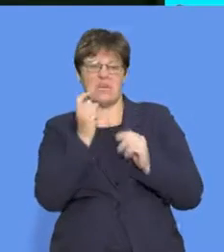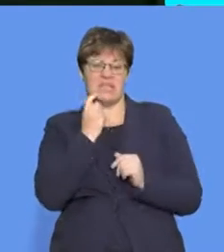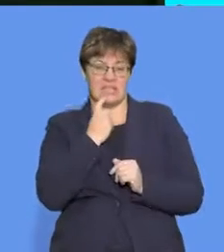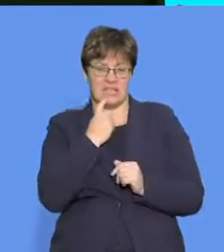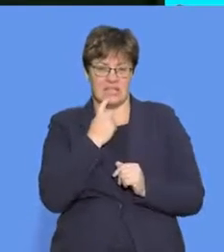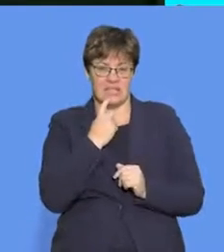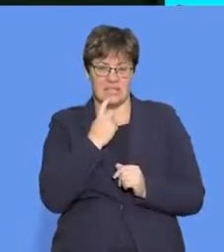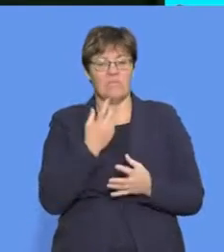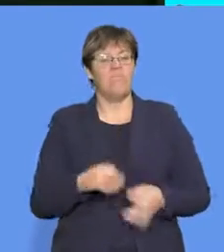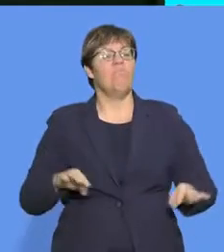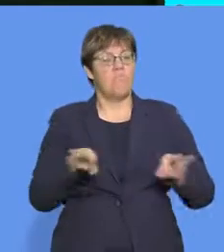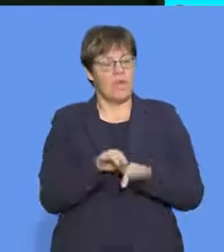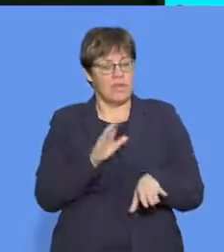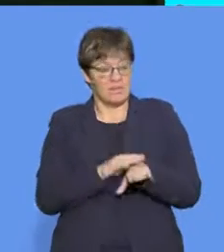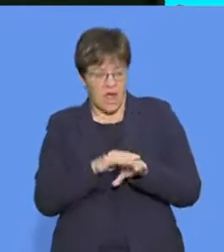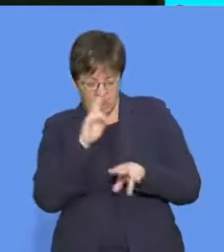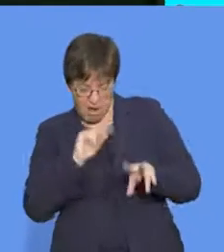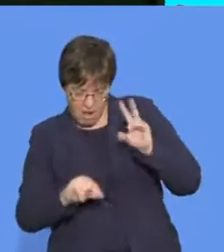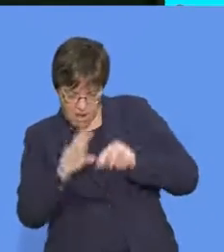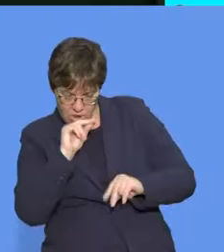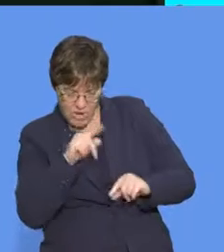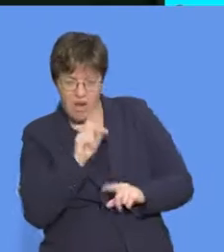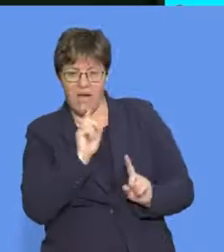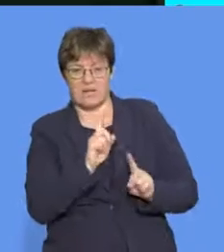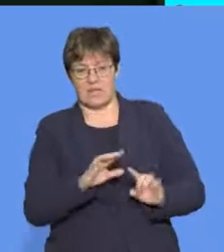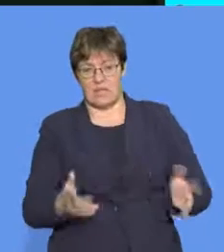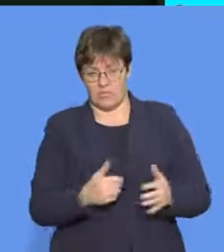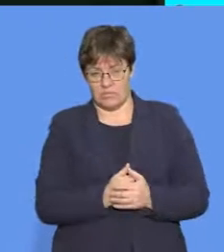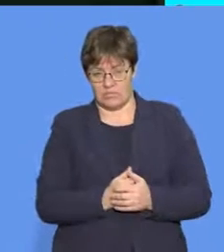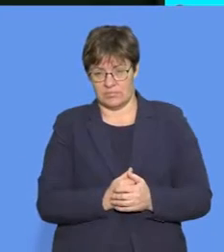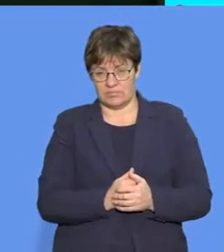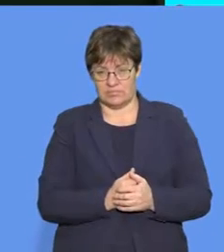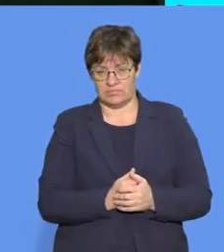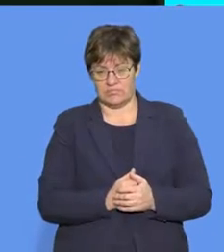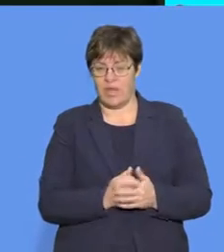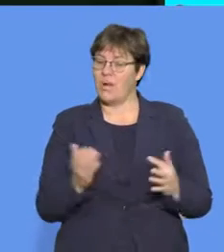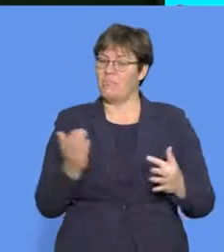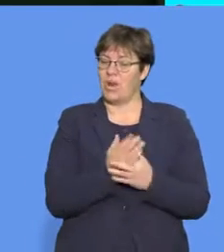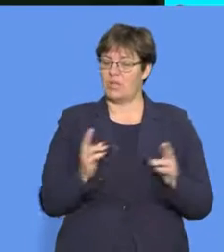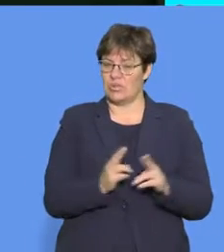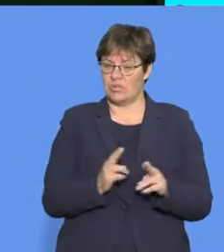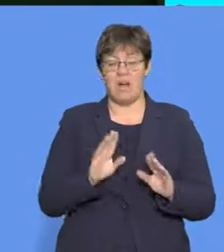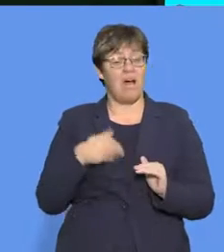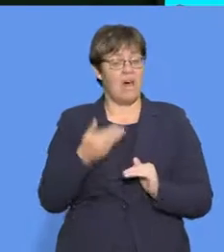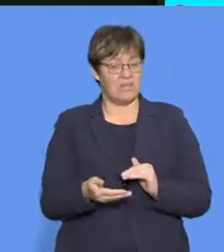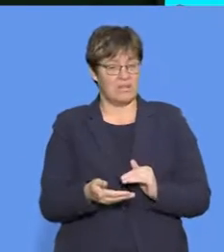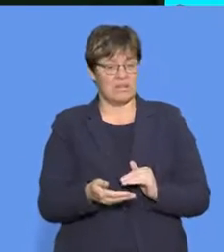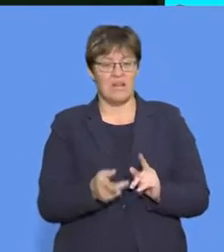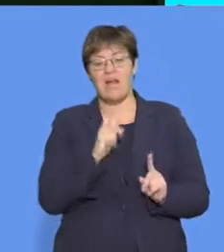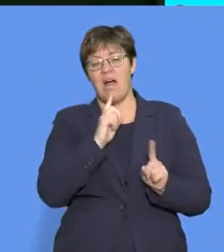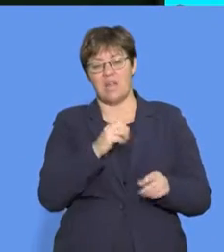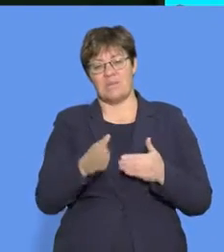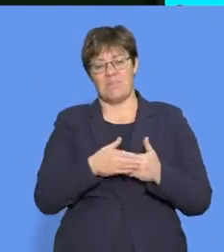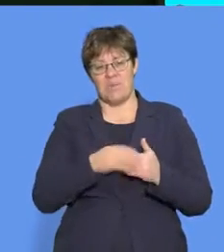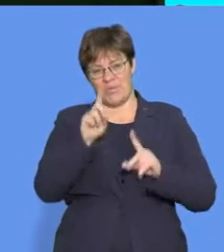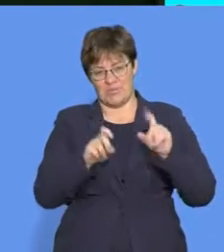is that they're quite predictable, and so it's worthwhile taking some time to learn how to answer these questions. Let's have a short